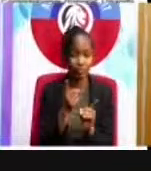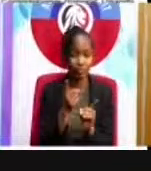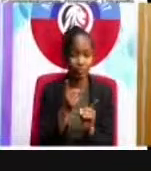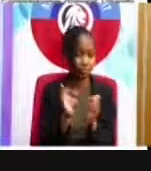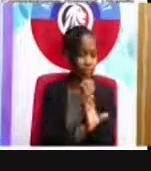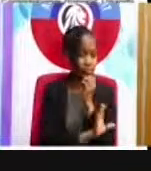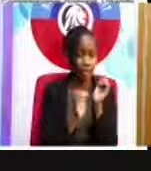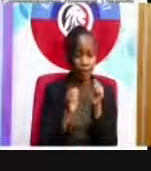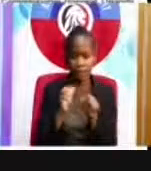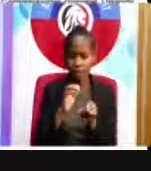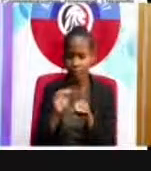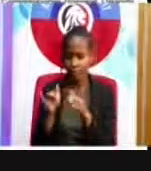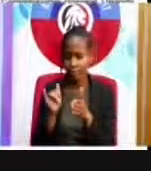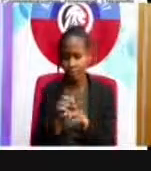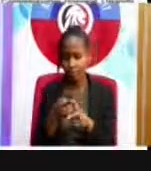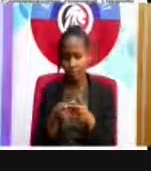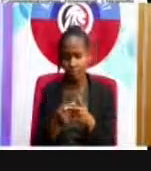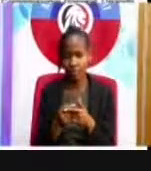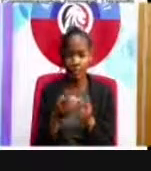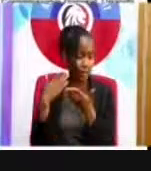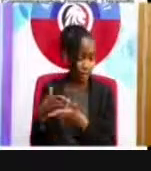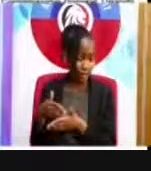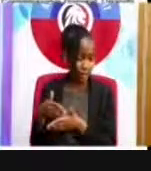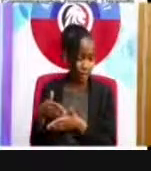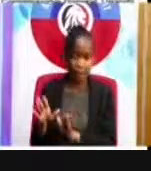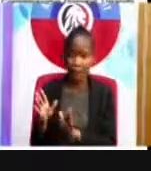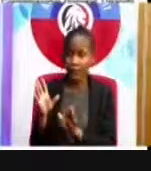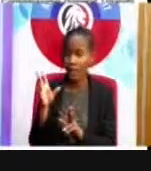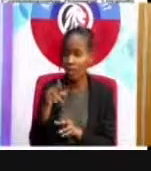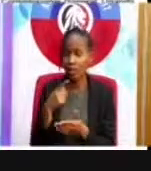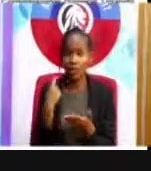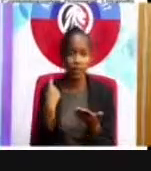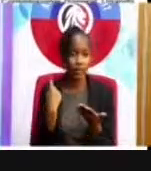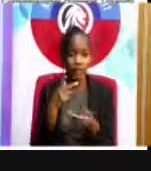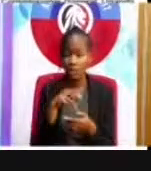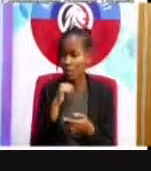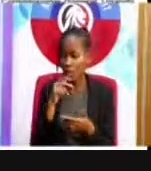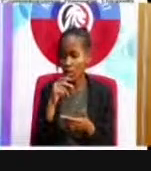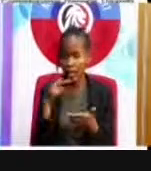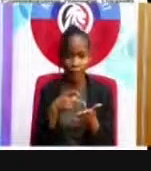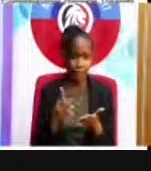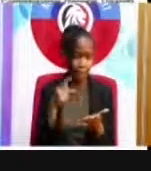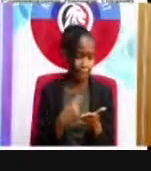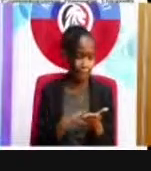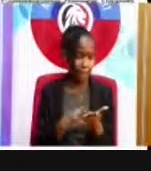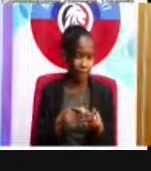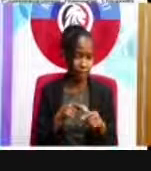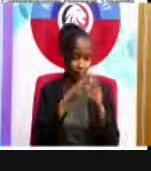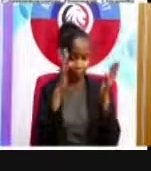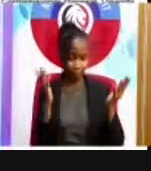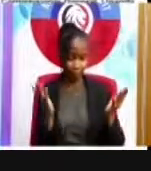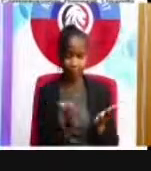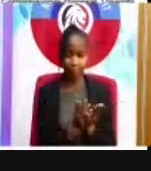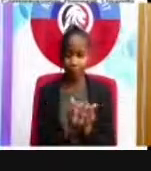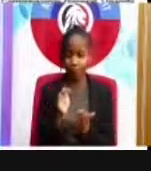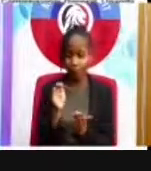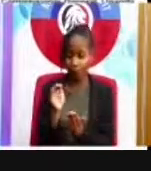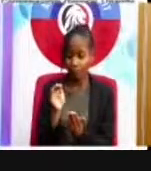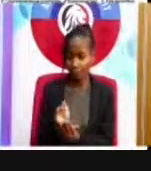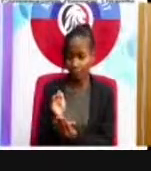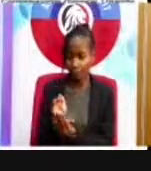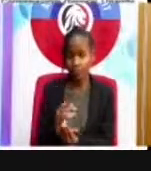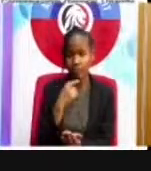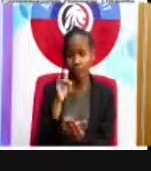they get away with paying no tax. Part of the global move to reduce that is to say no